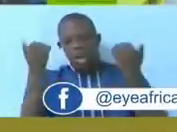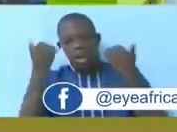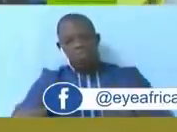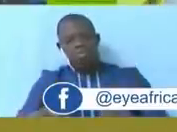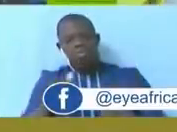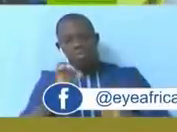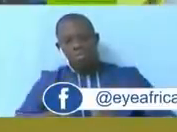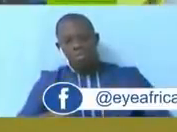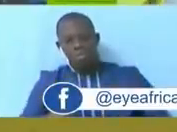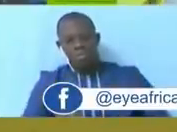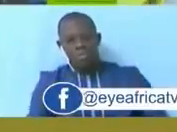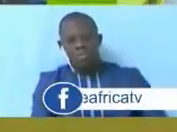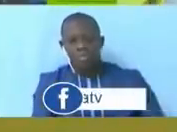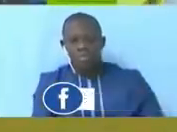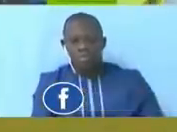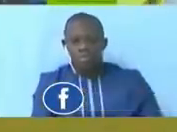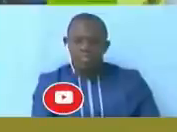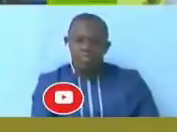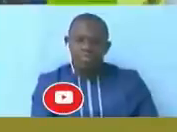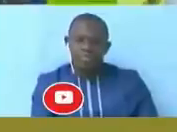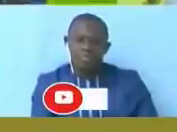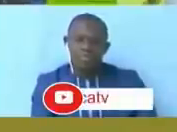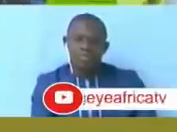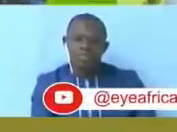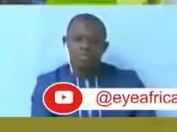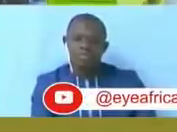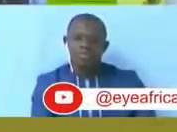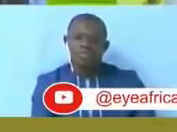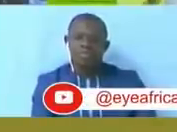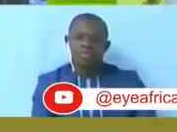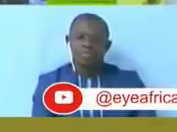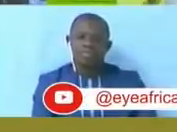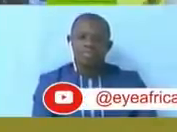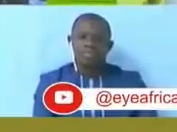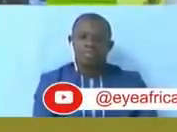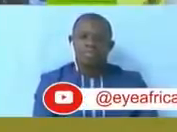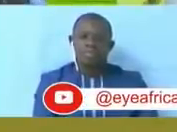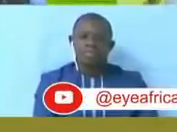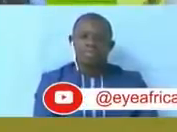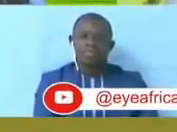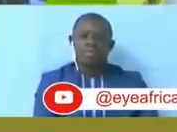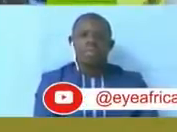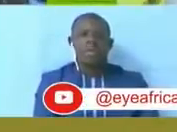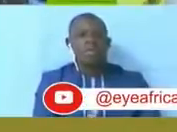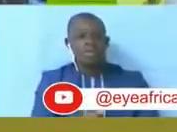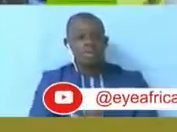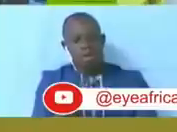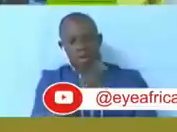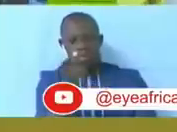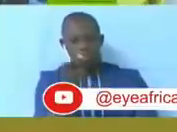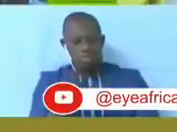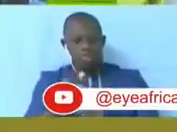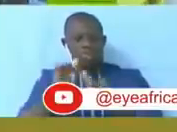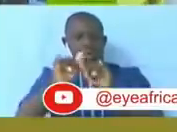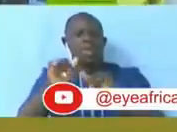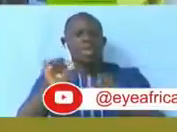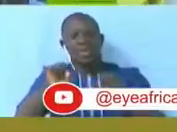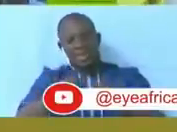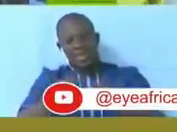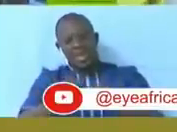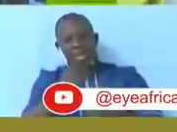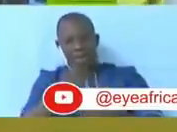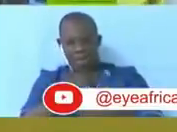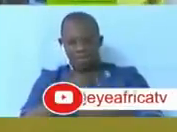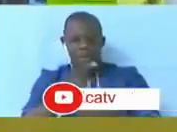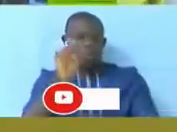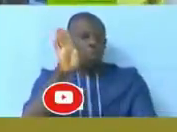bunda akono kubo ka boato. So they were lodged at Senegambia Hotel. Ibenun giaring Senegambia